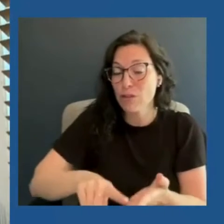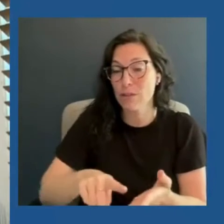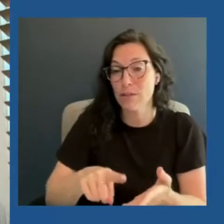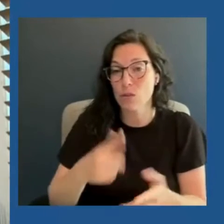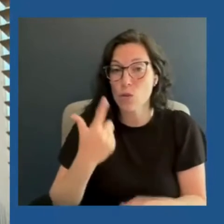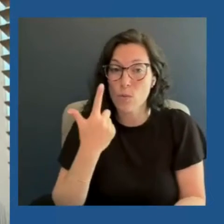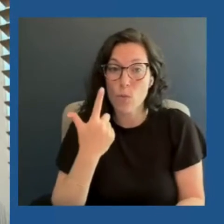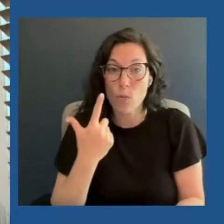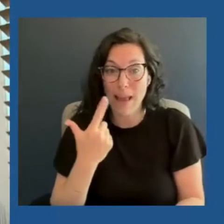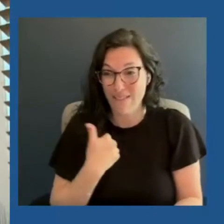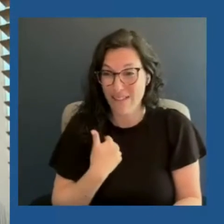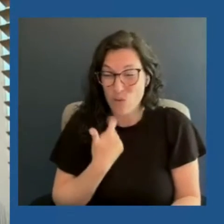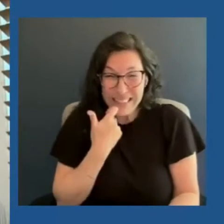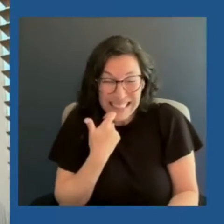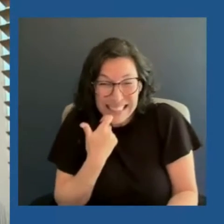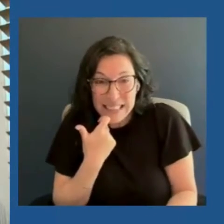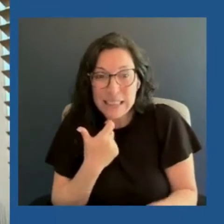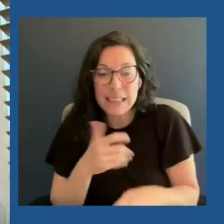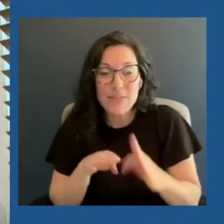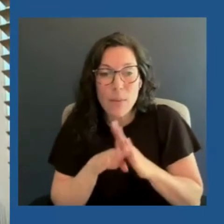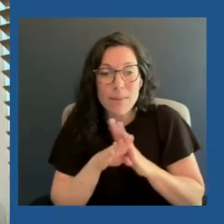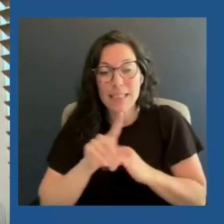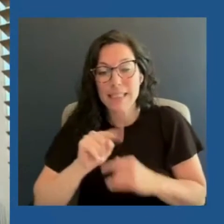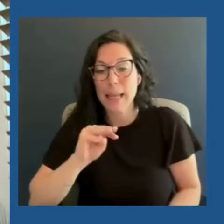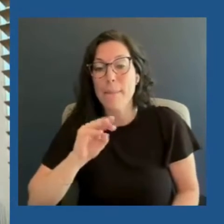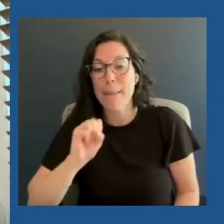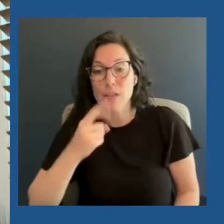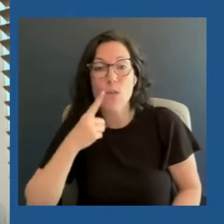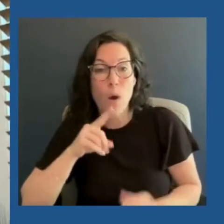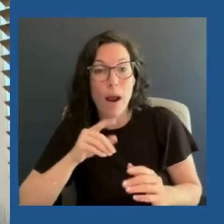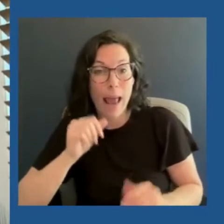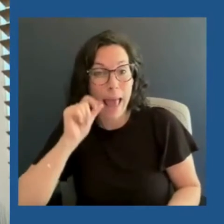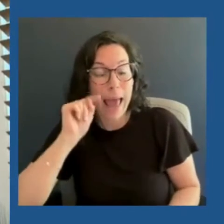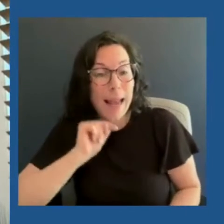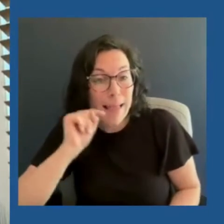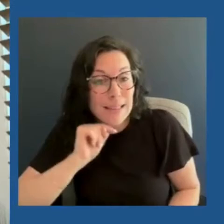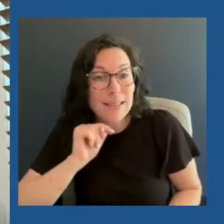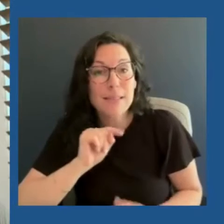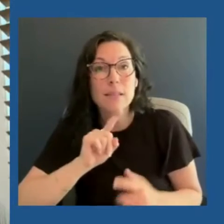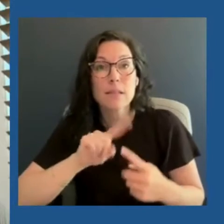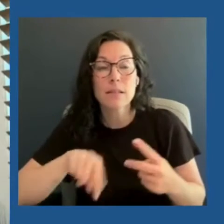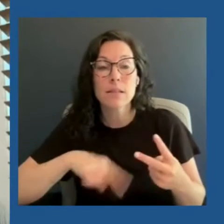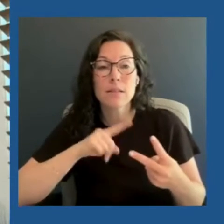developments, like the availability of TMS for adolescents and the availability of rapidly